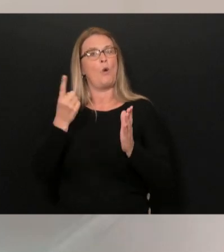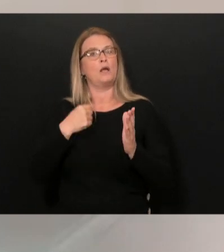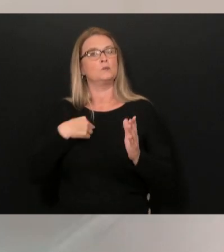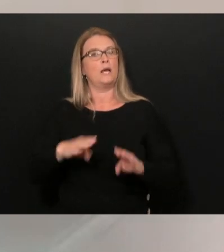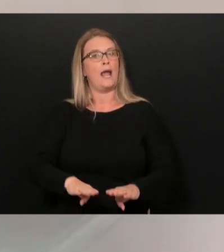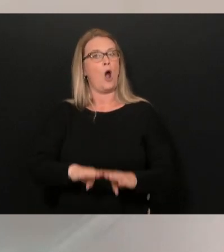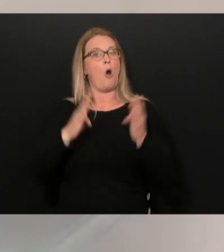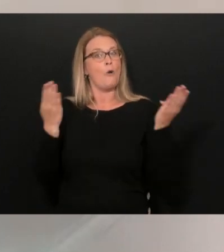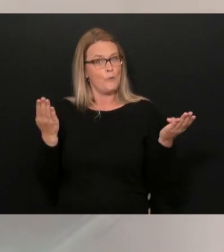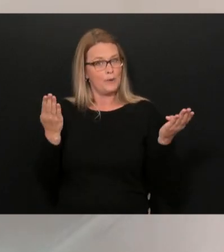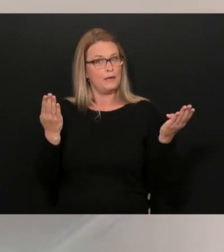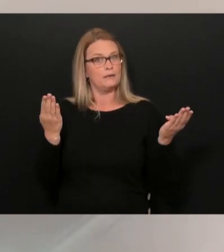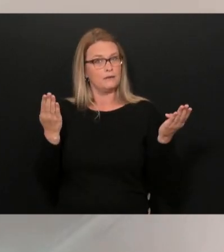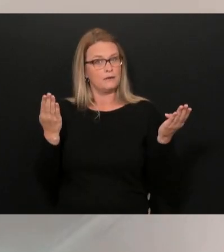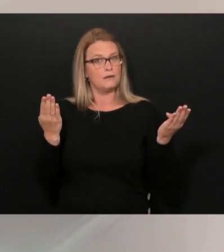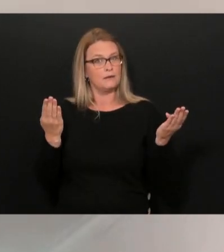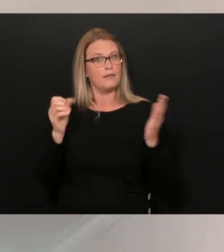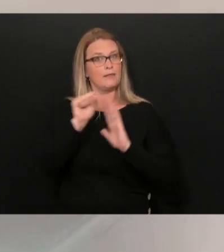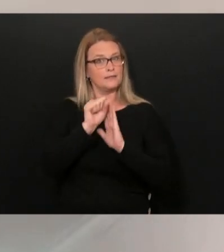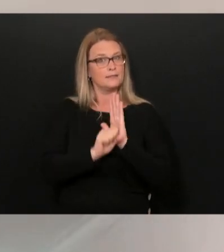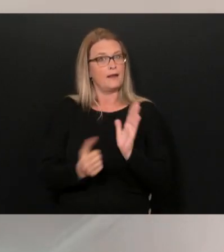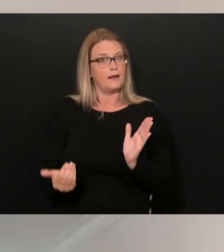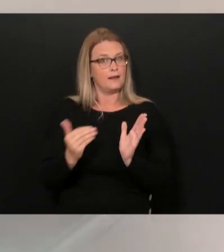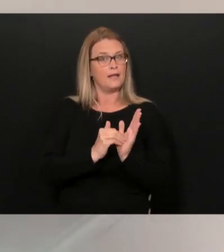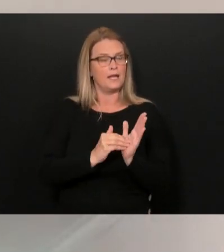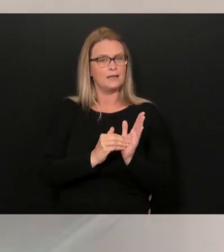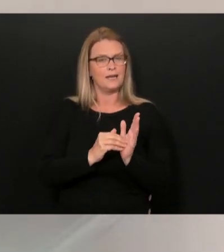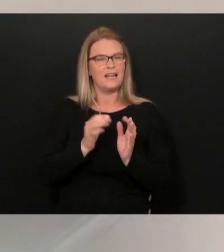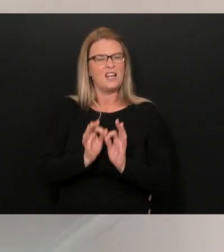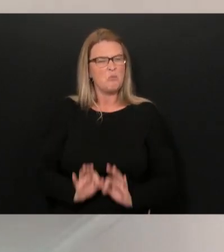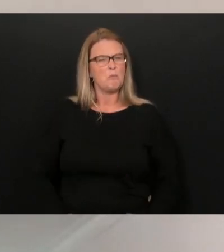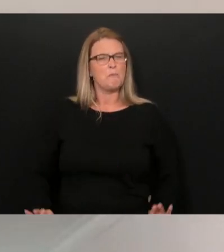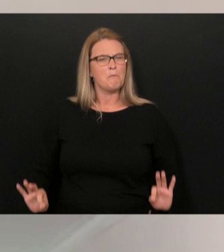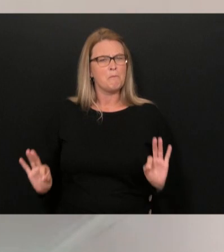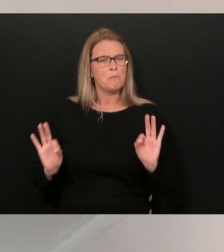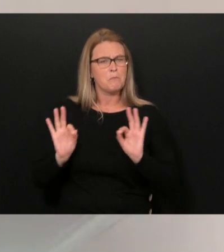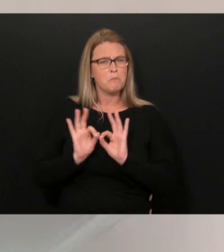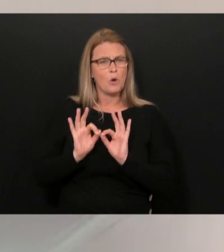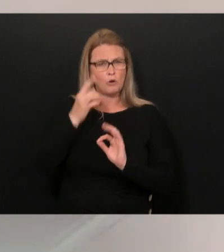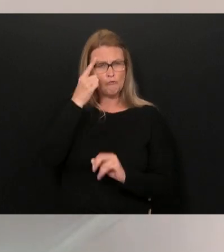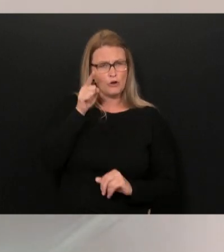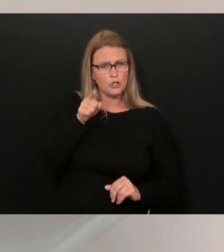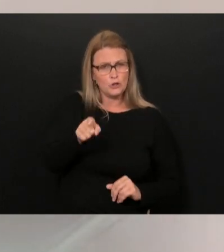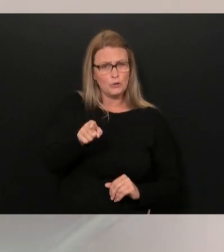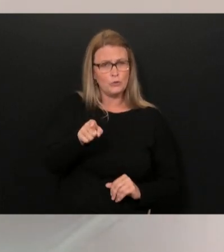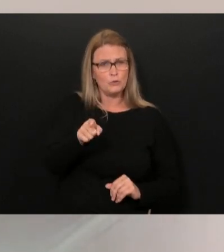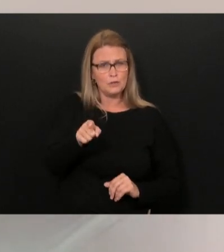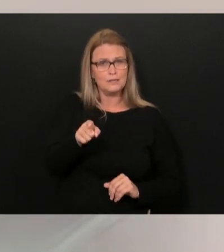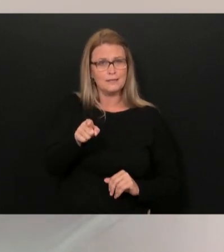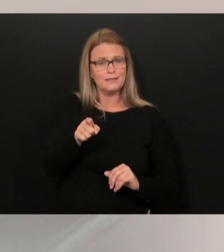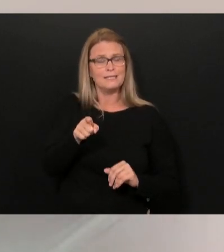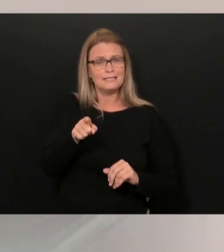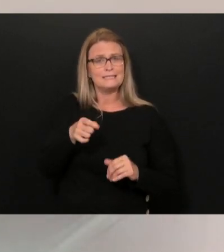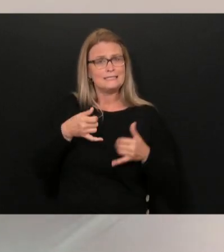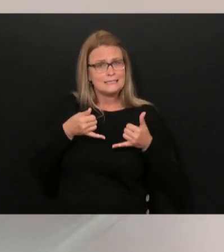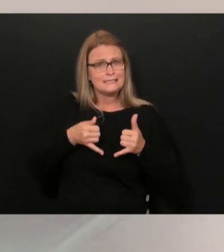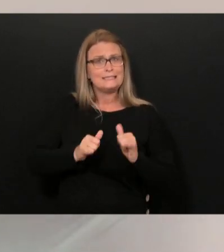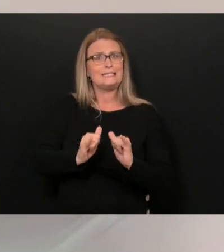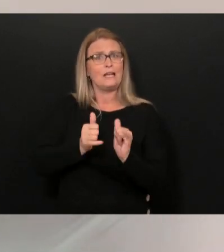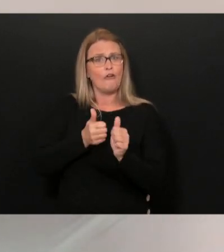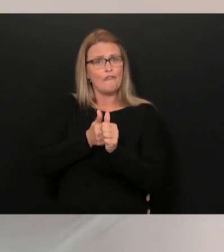Virginia, it is really important that each one of you also still continue to take the